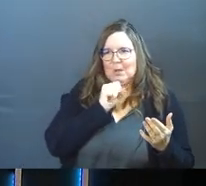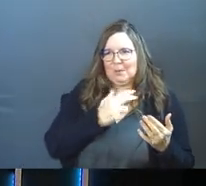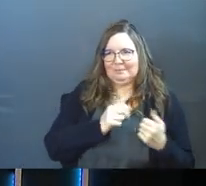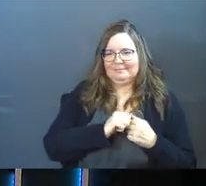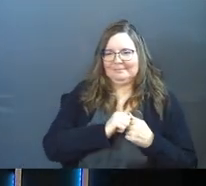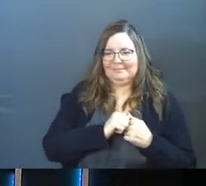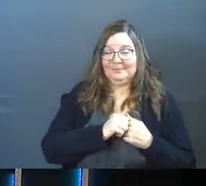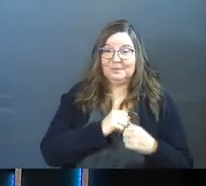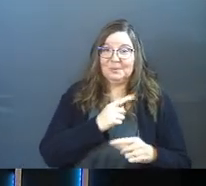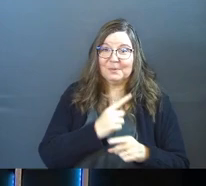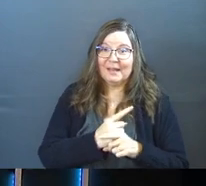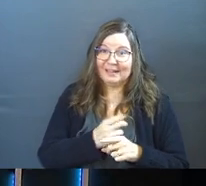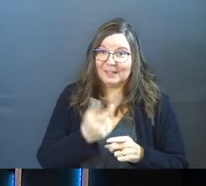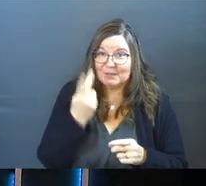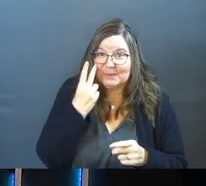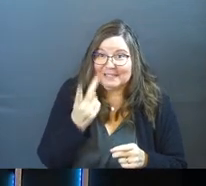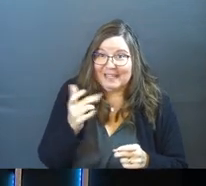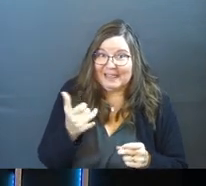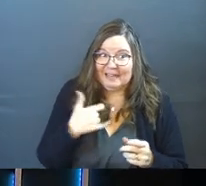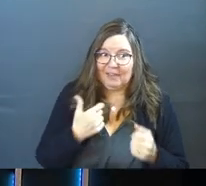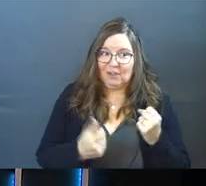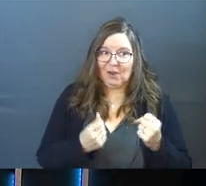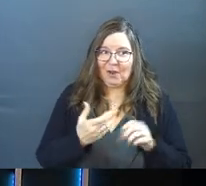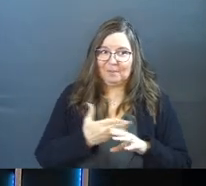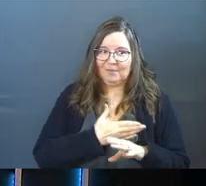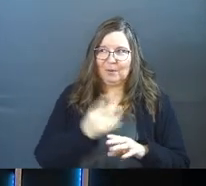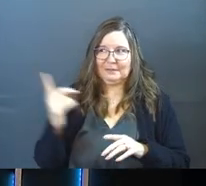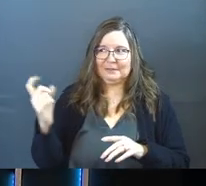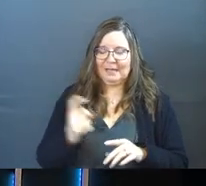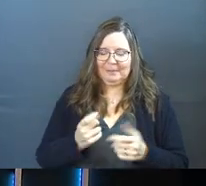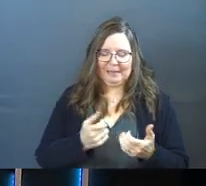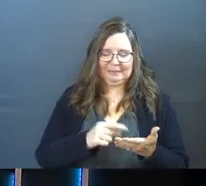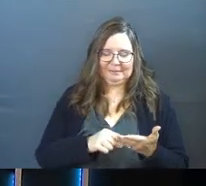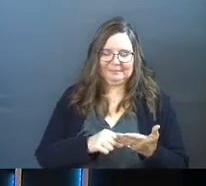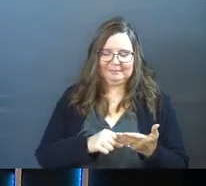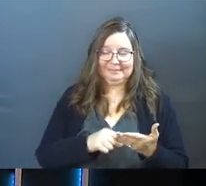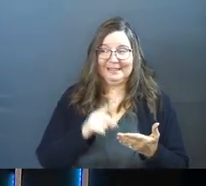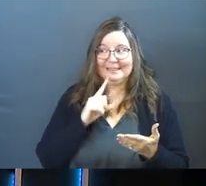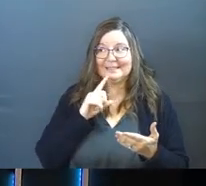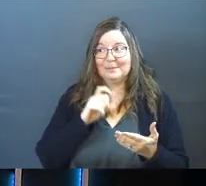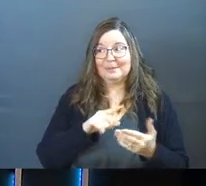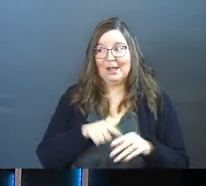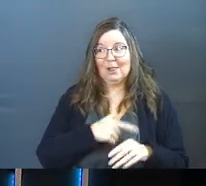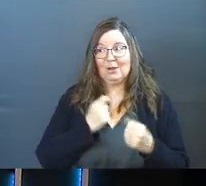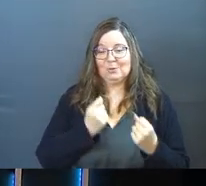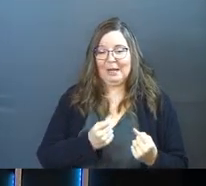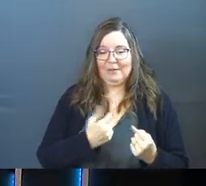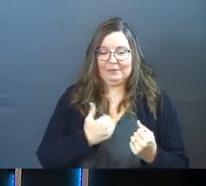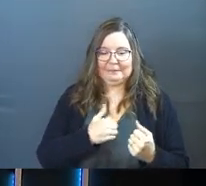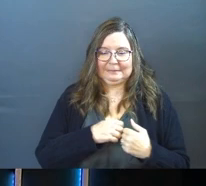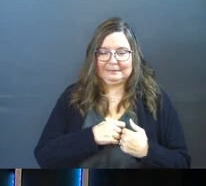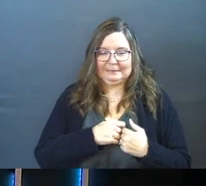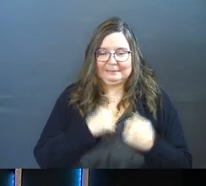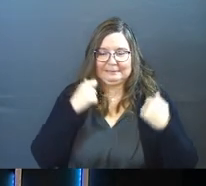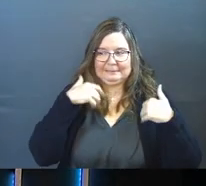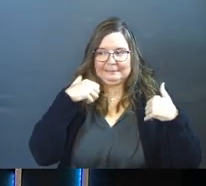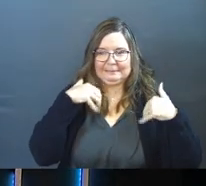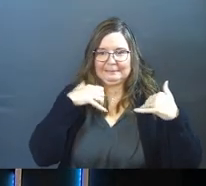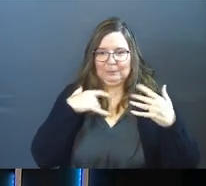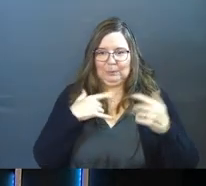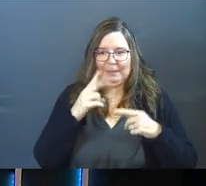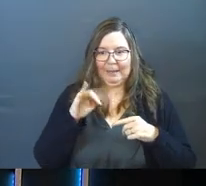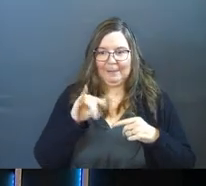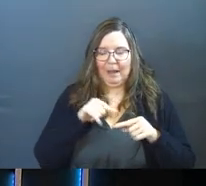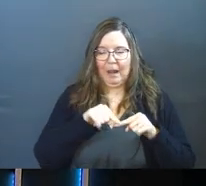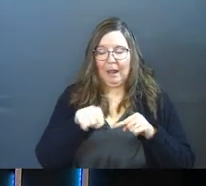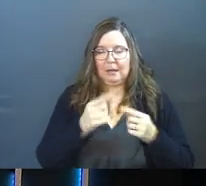oh, right? And I can you just see him in the car before she comes down? Like, this is going to be a long drive. Like, it could be a mile, and